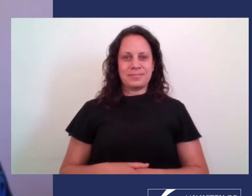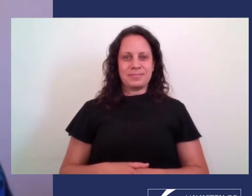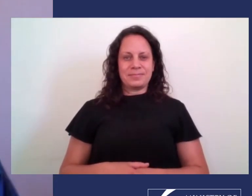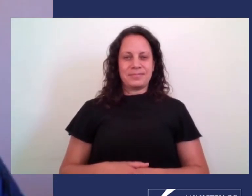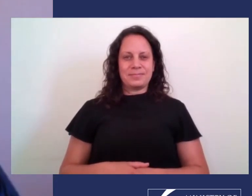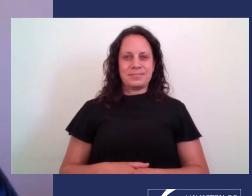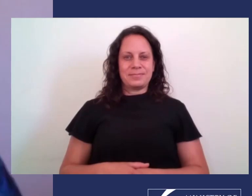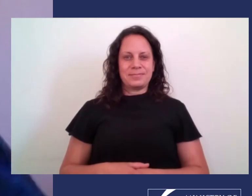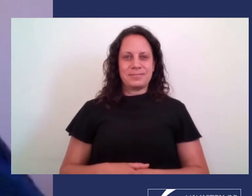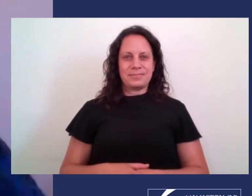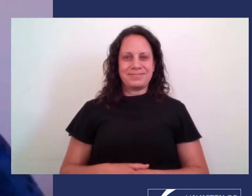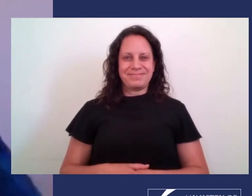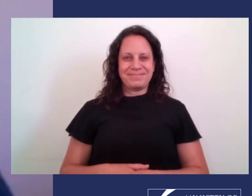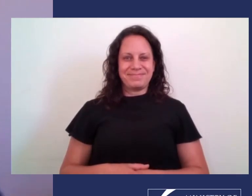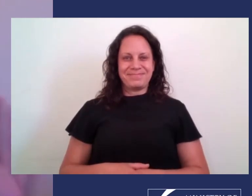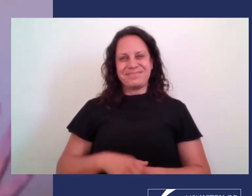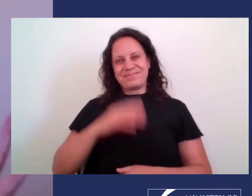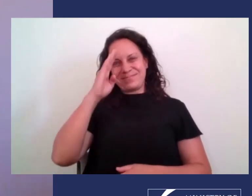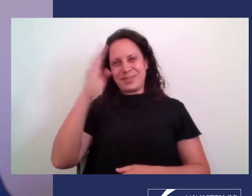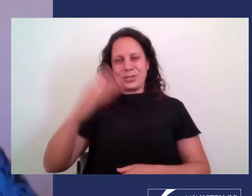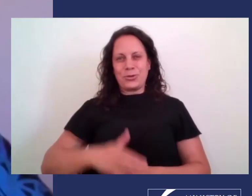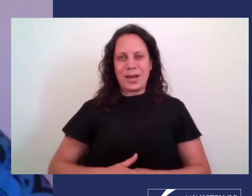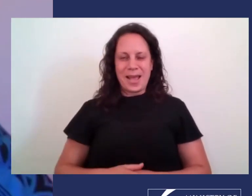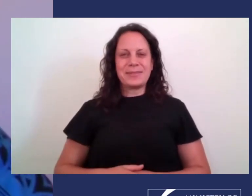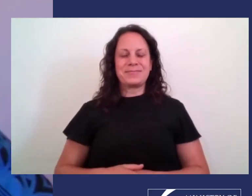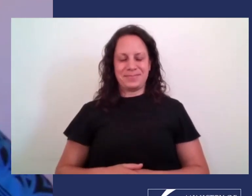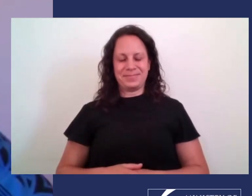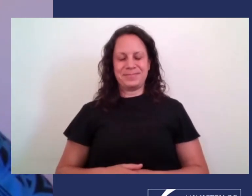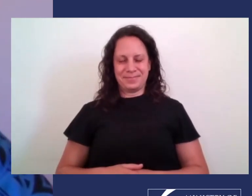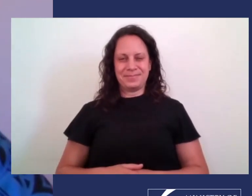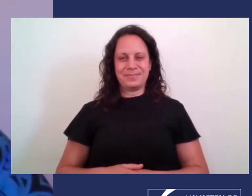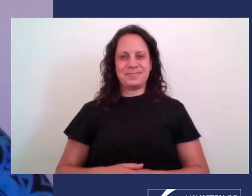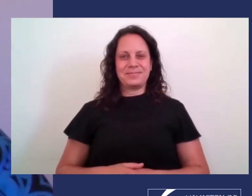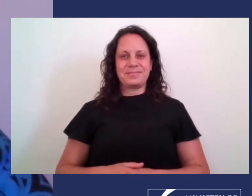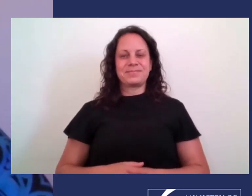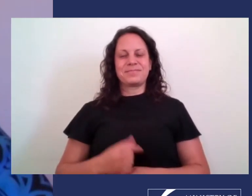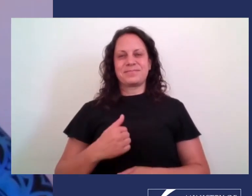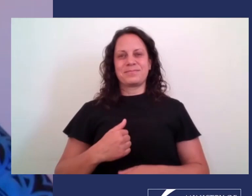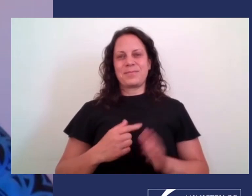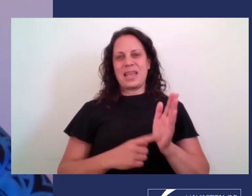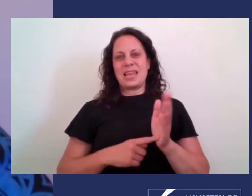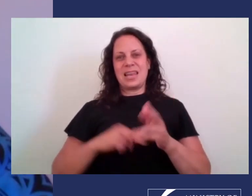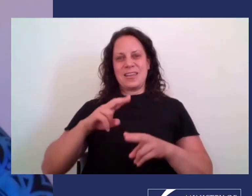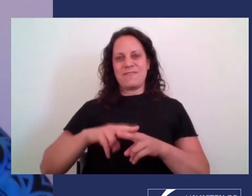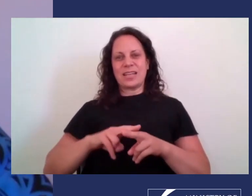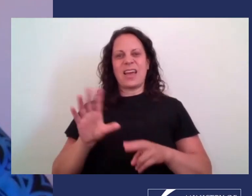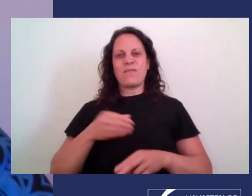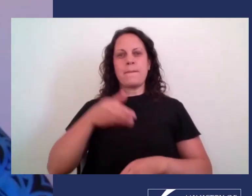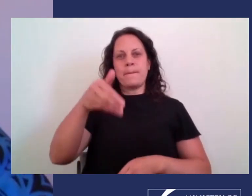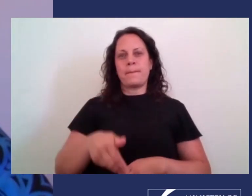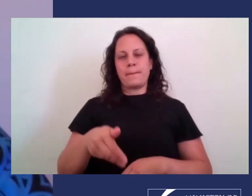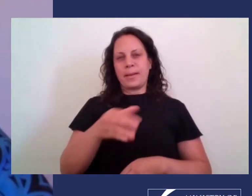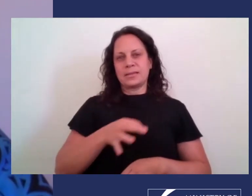I think you're muted. Kia ora, unmute. Kia ora koutou. Ko Lily Fraser, hau he uri no kaitahu.